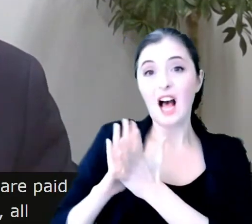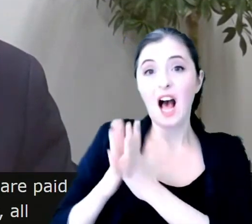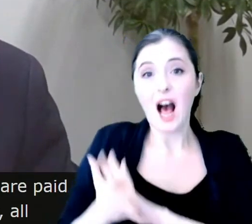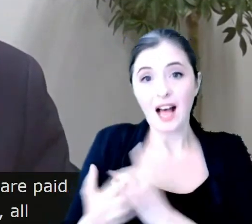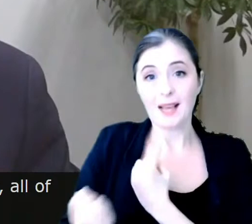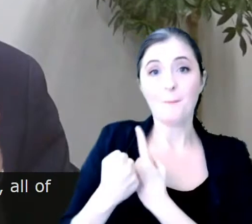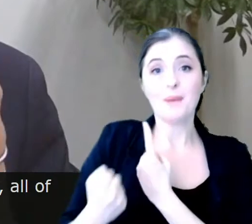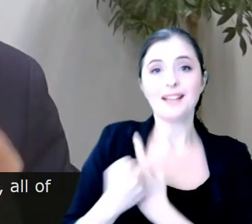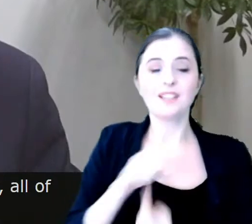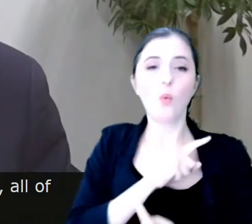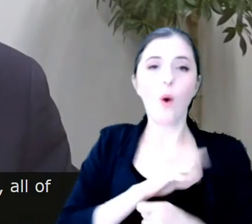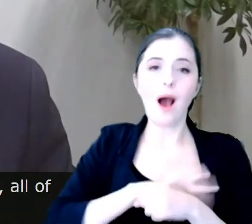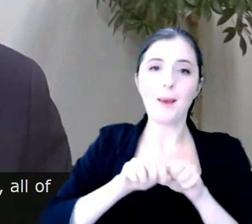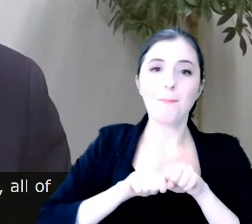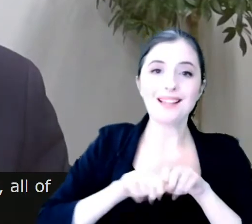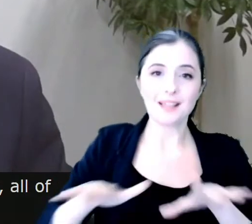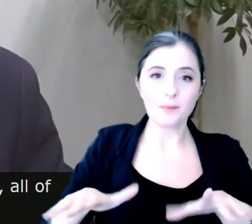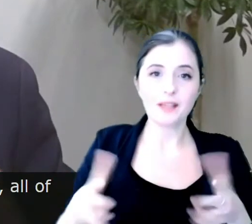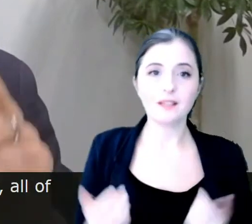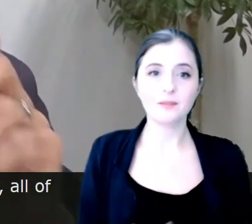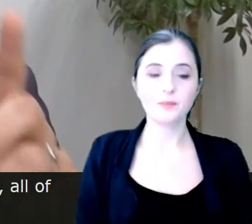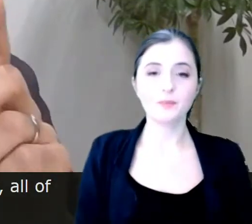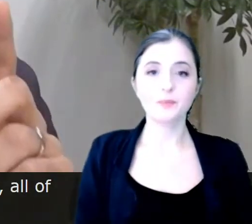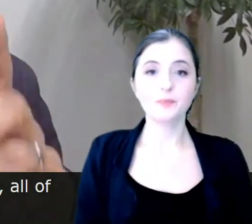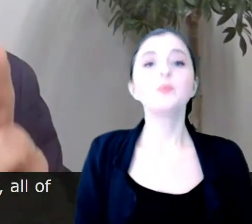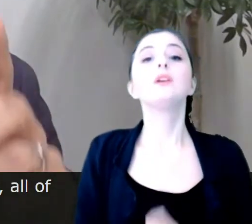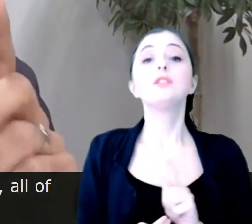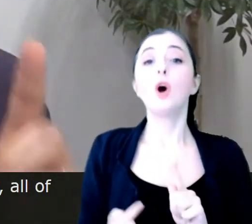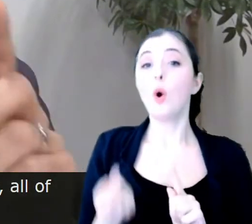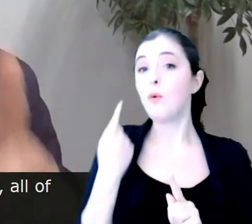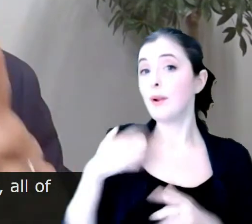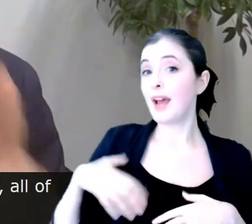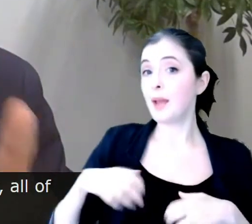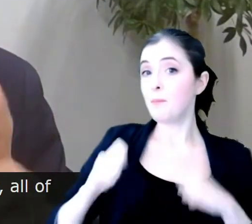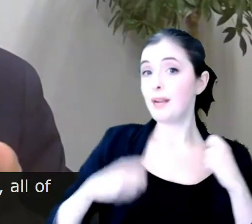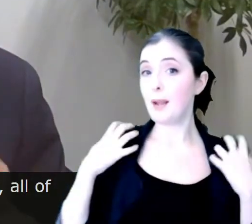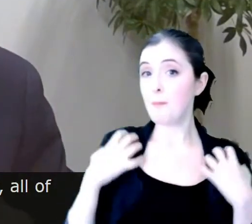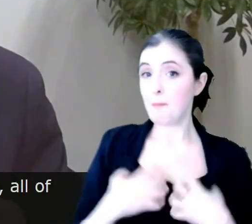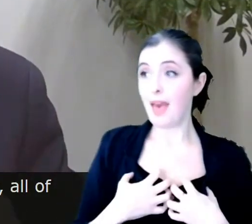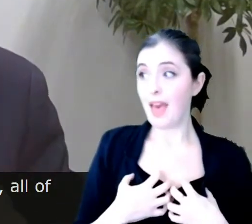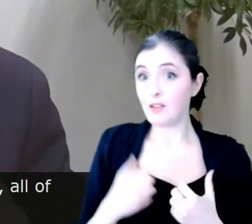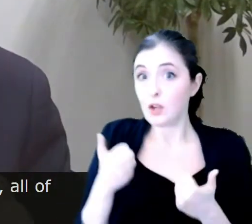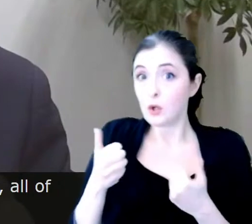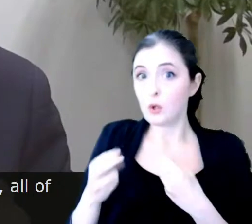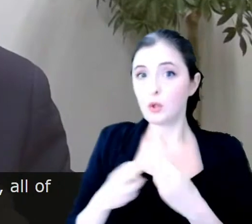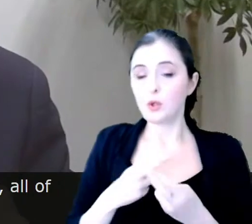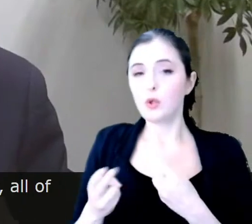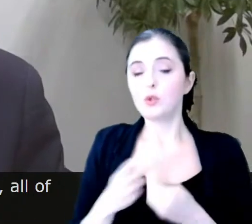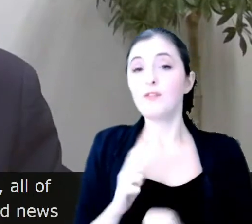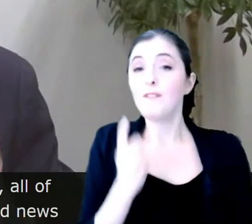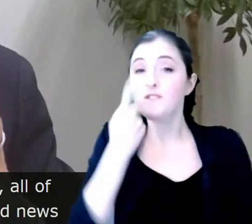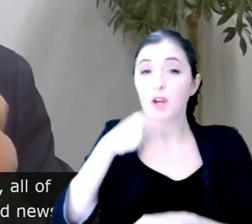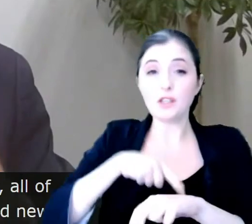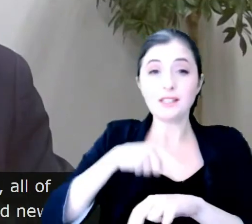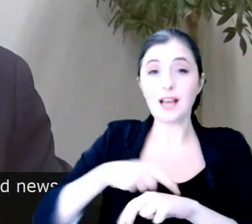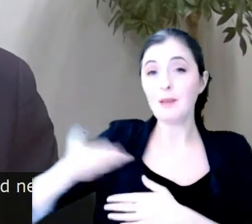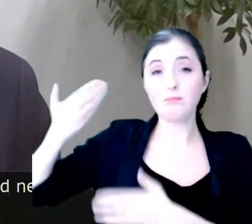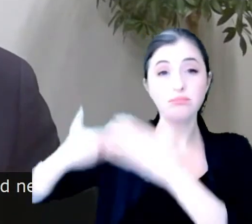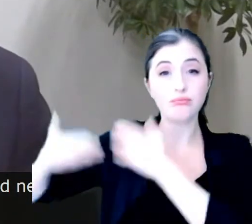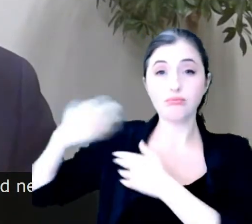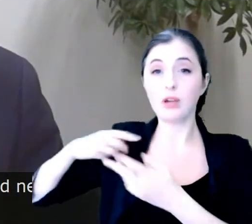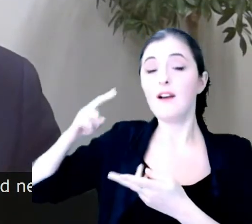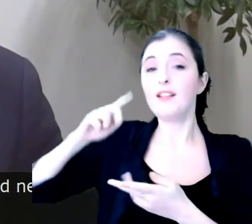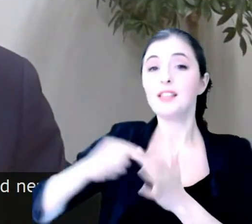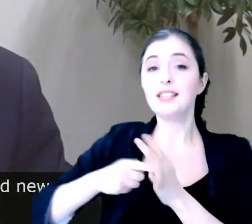elected mayor, though, the good news is we've managed for the first time in the history of TfL, reduced year on year the